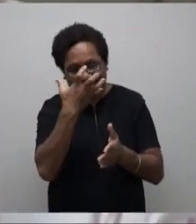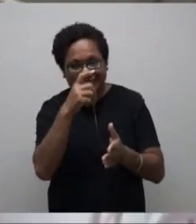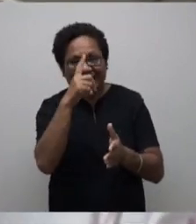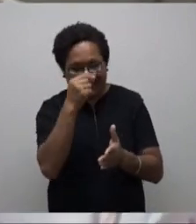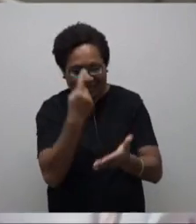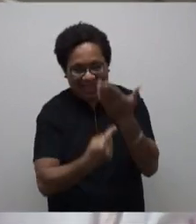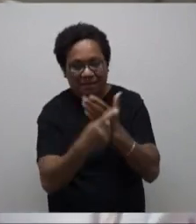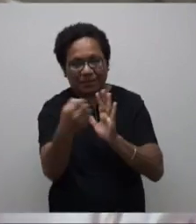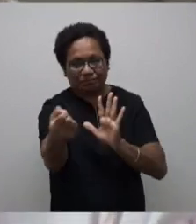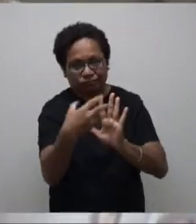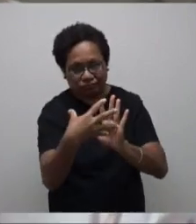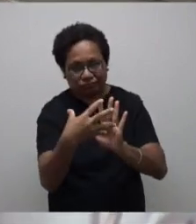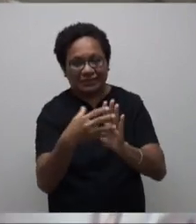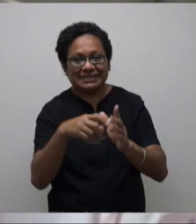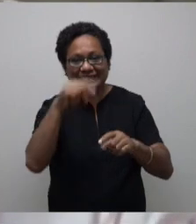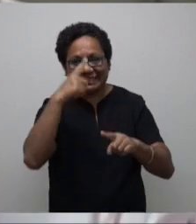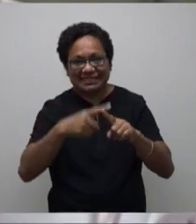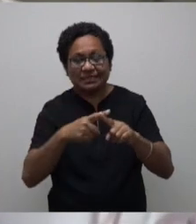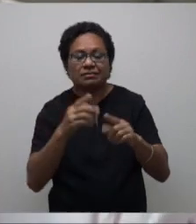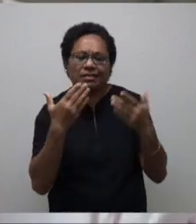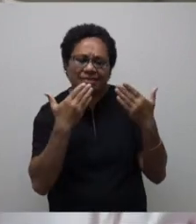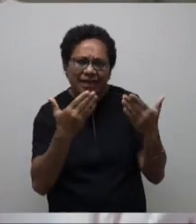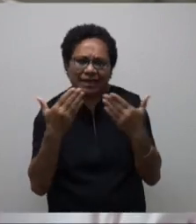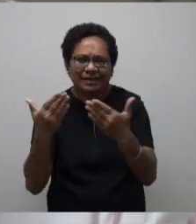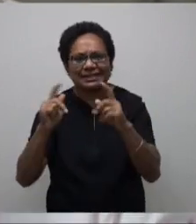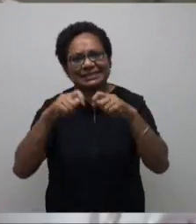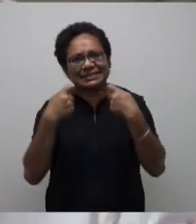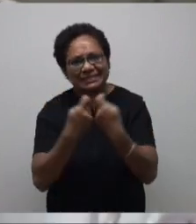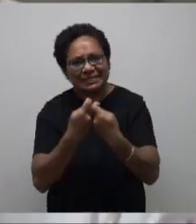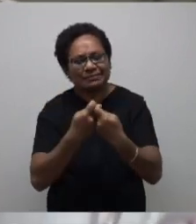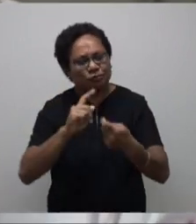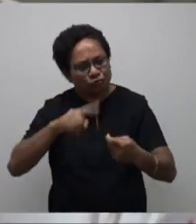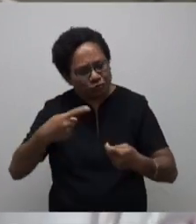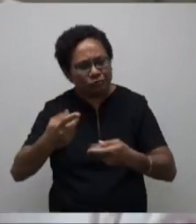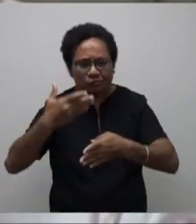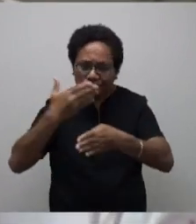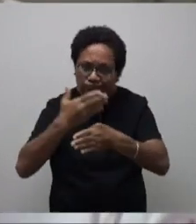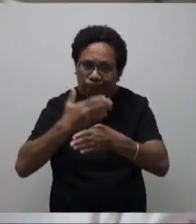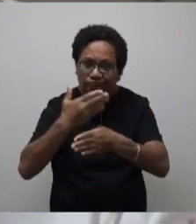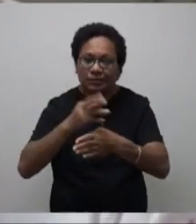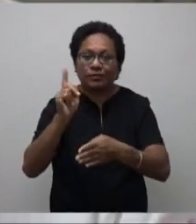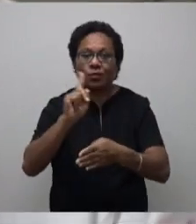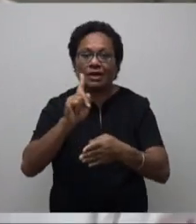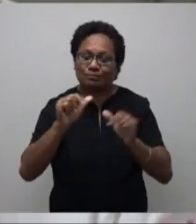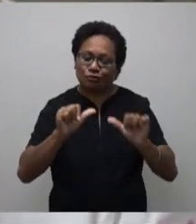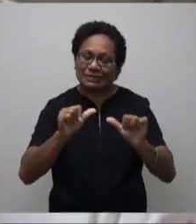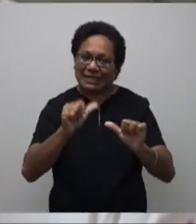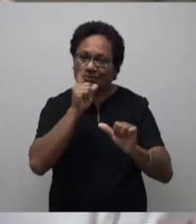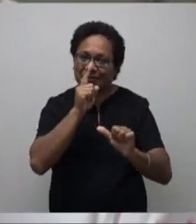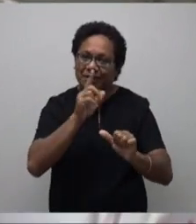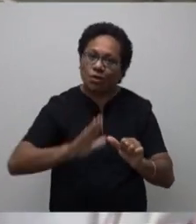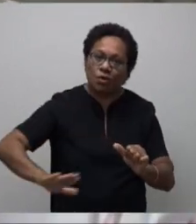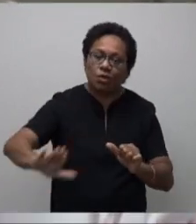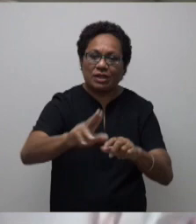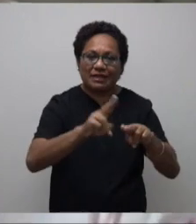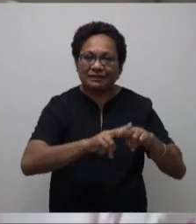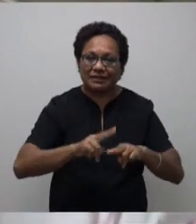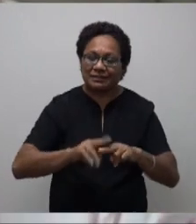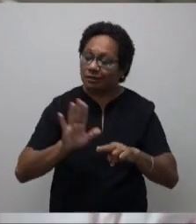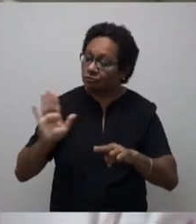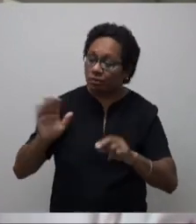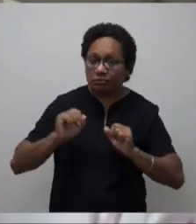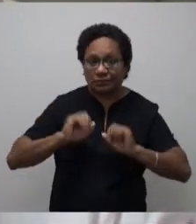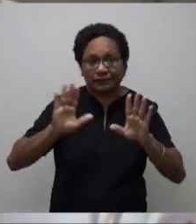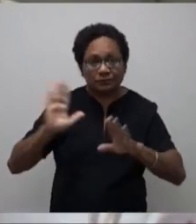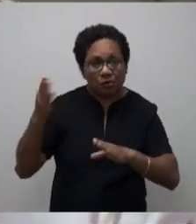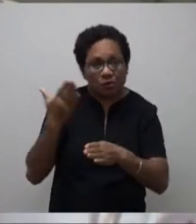to thank my teams who are continuing to guard the well-being of our people. Their service and sacrifice